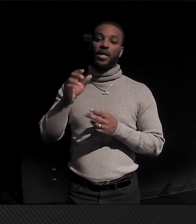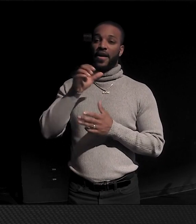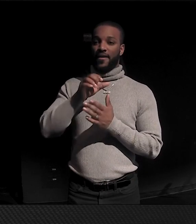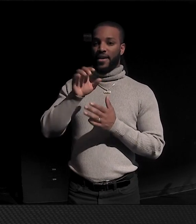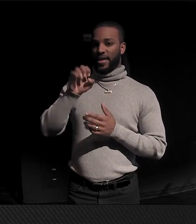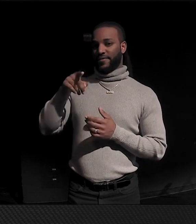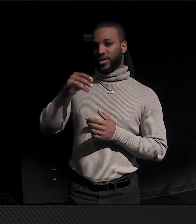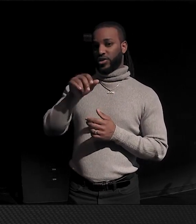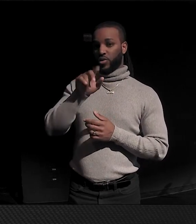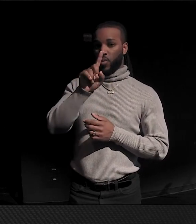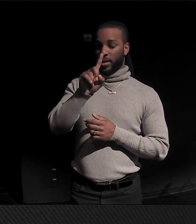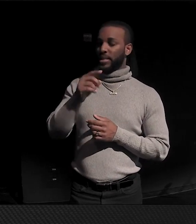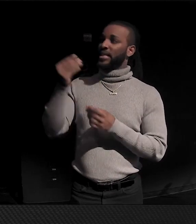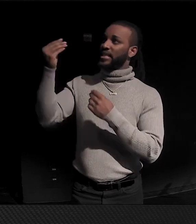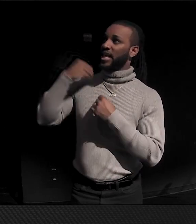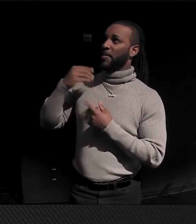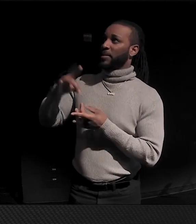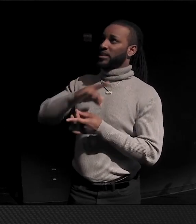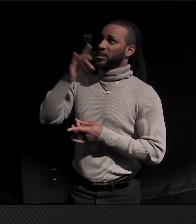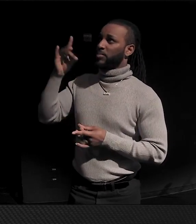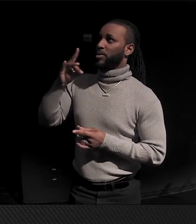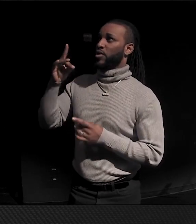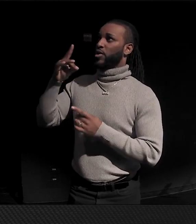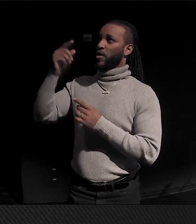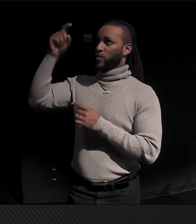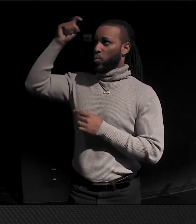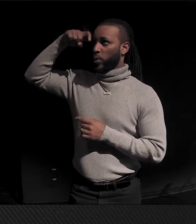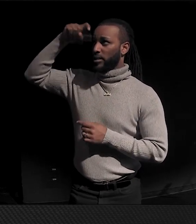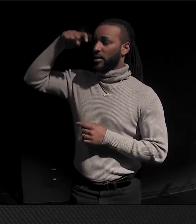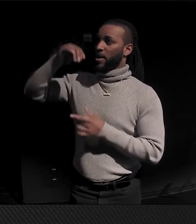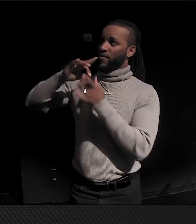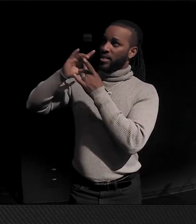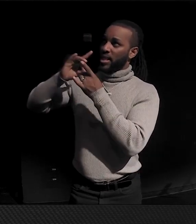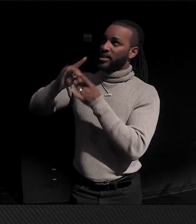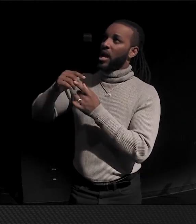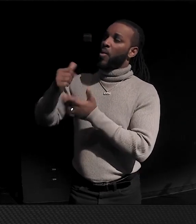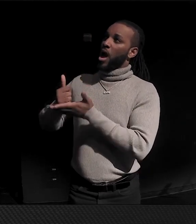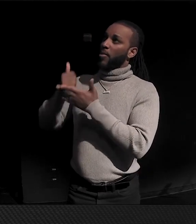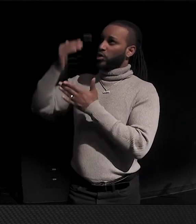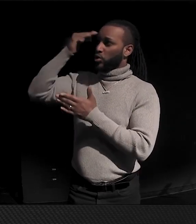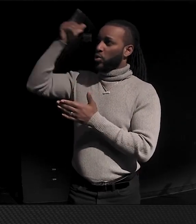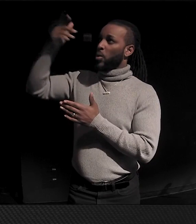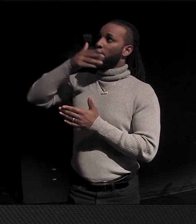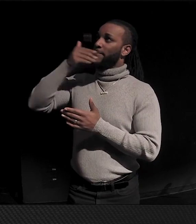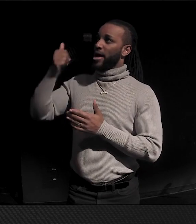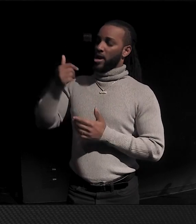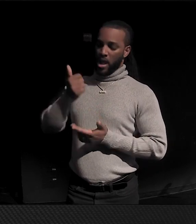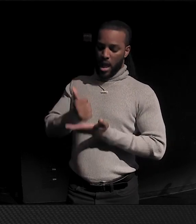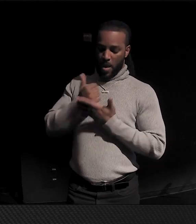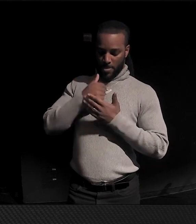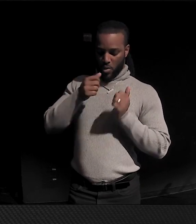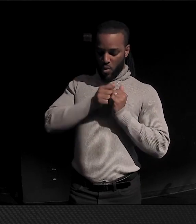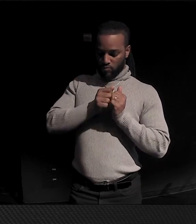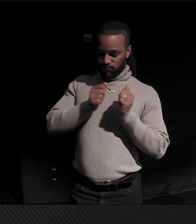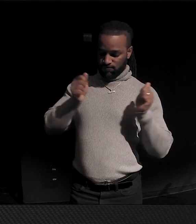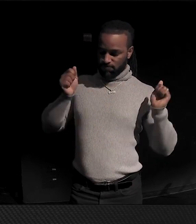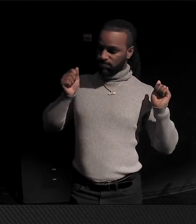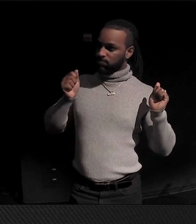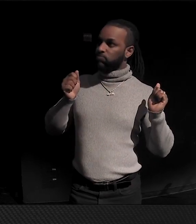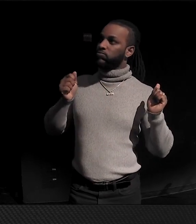is, give us the spirit of wisdom and revelation that we would know you better. Would help us open the eyes of our heart to know the height, width, depth, and length